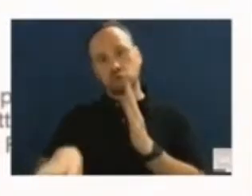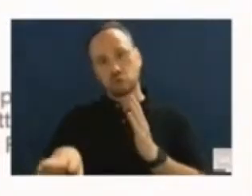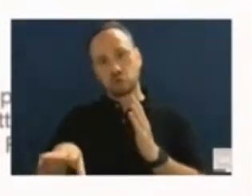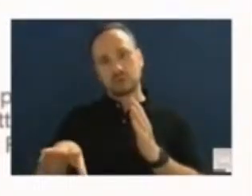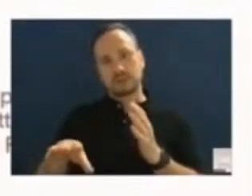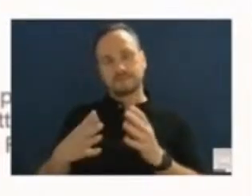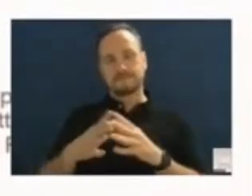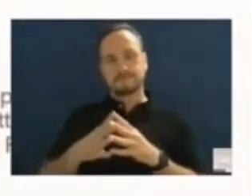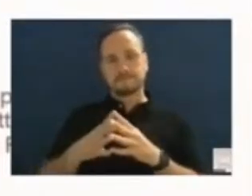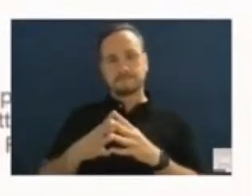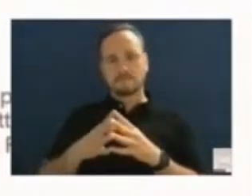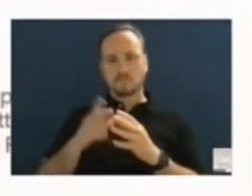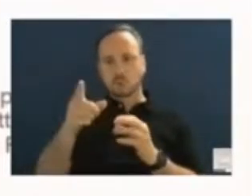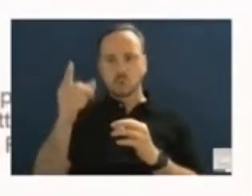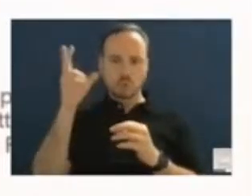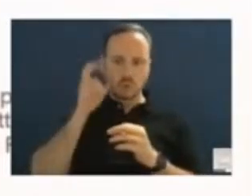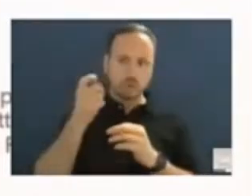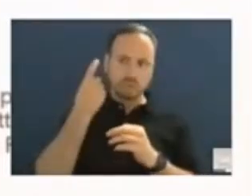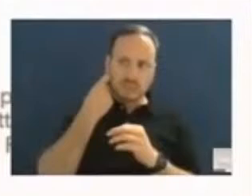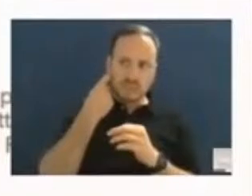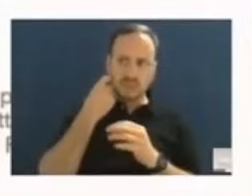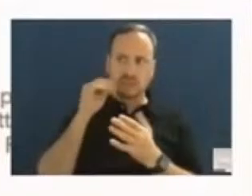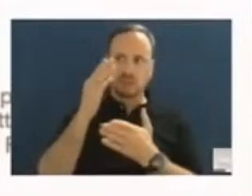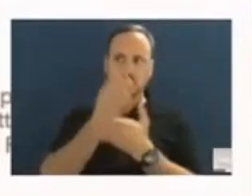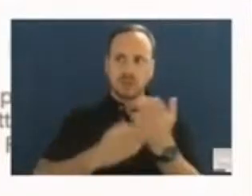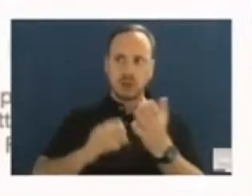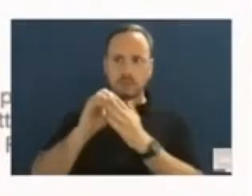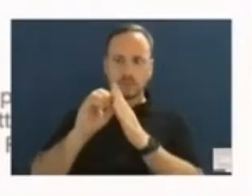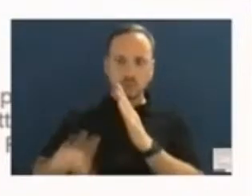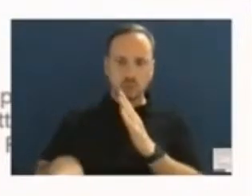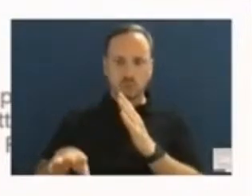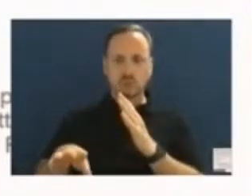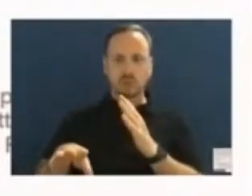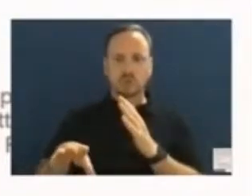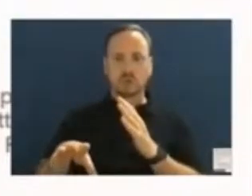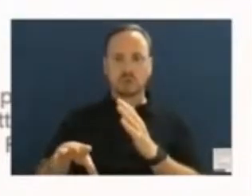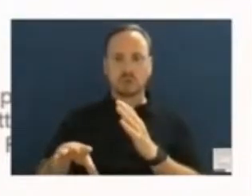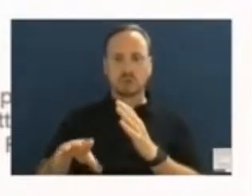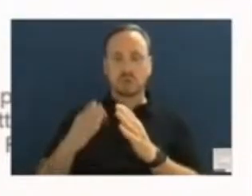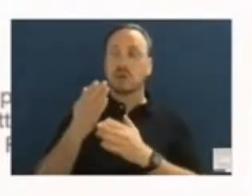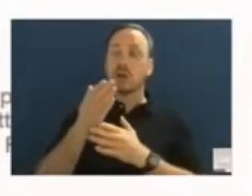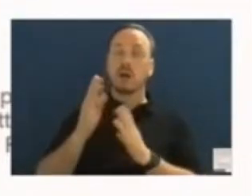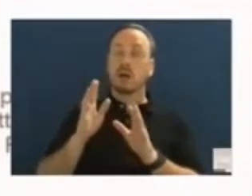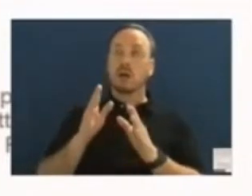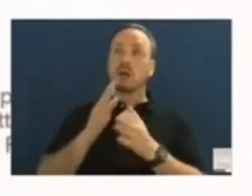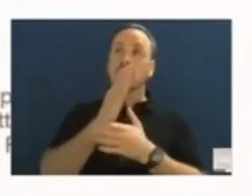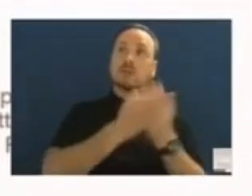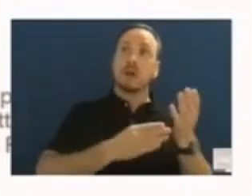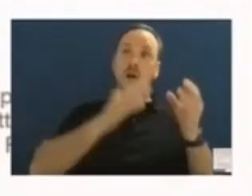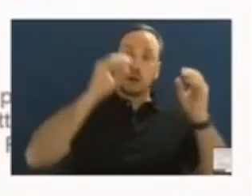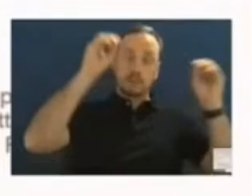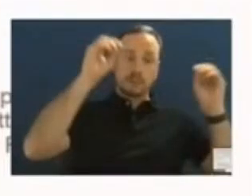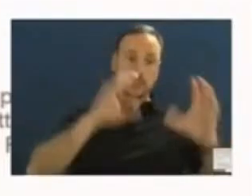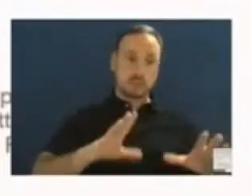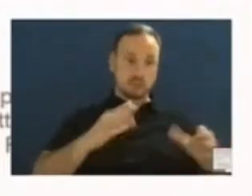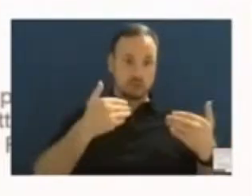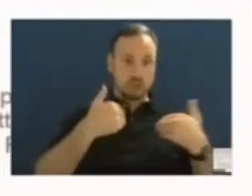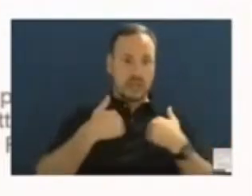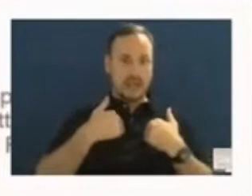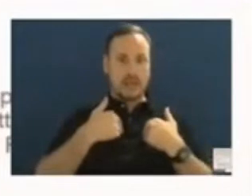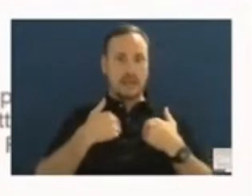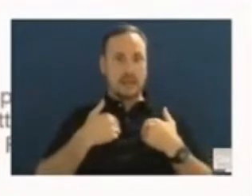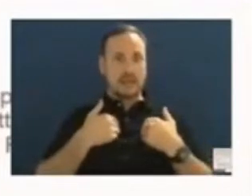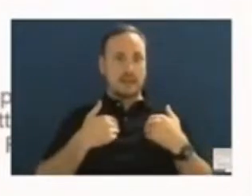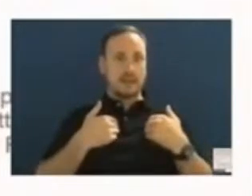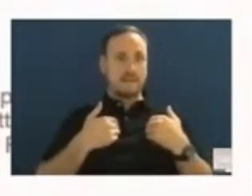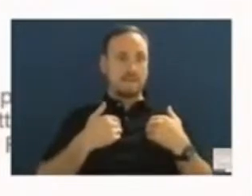you've heard previously how some students some teachers are assigned to both students who are brick and mortar students